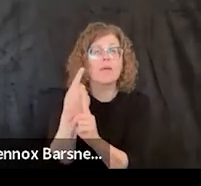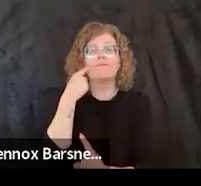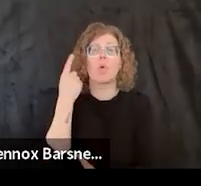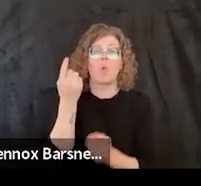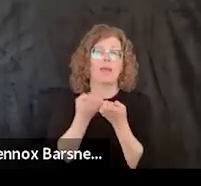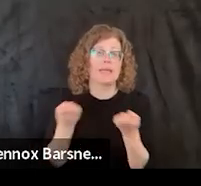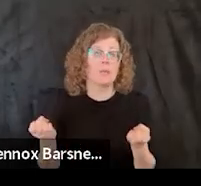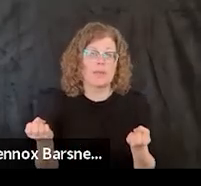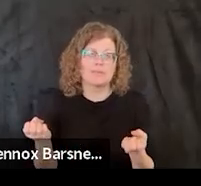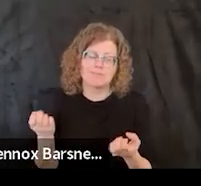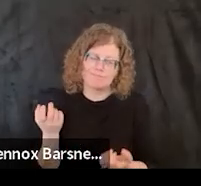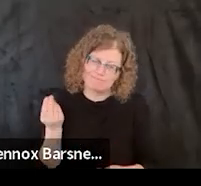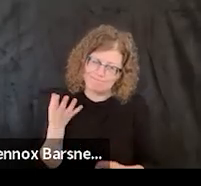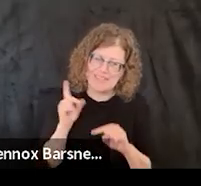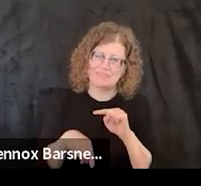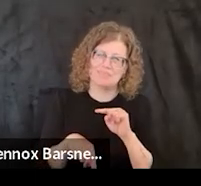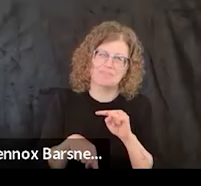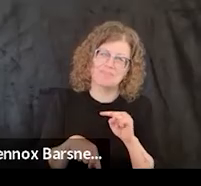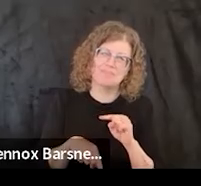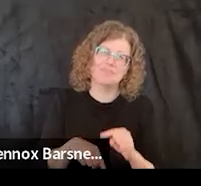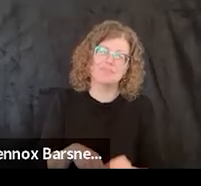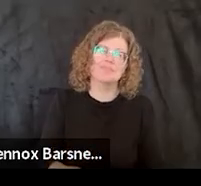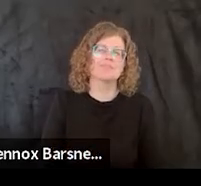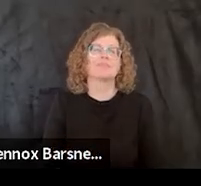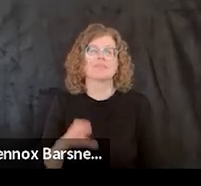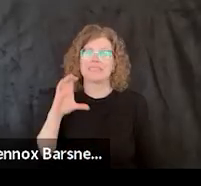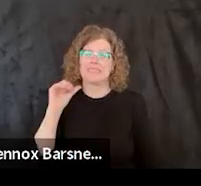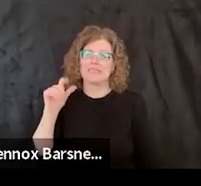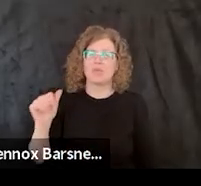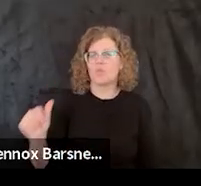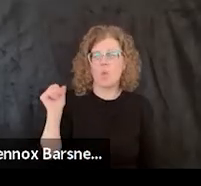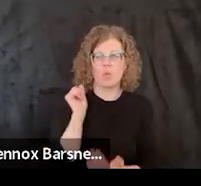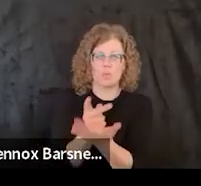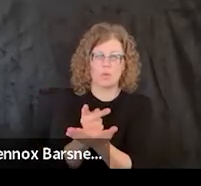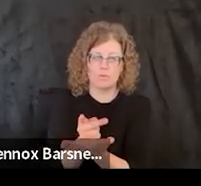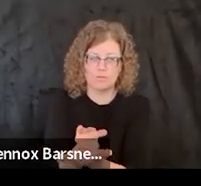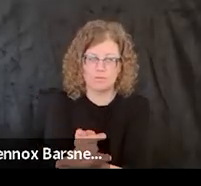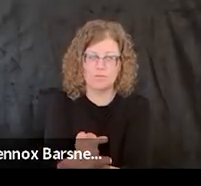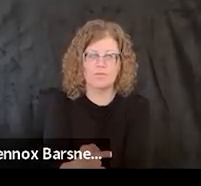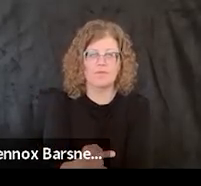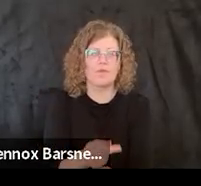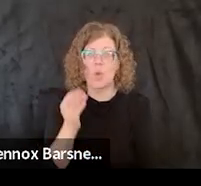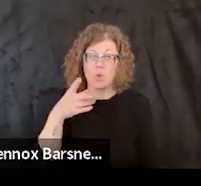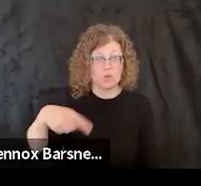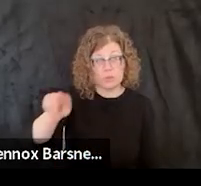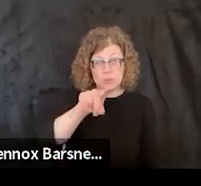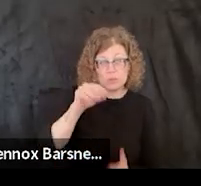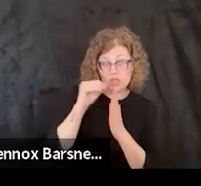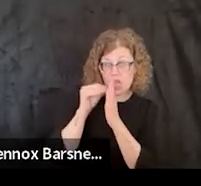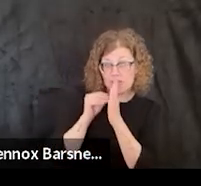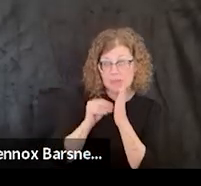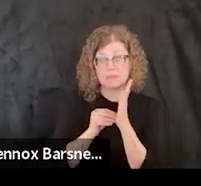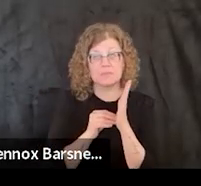are unlikely to be successful if the majority of your grant is simply to equip yourself with a variety of expensive